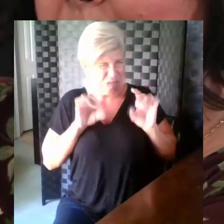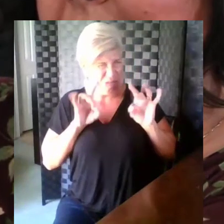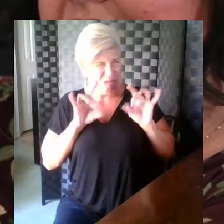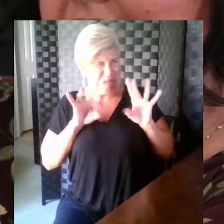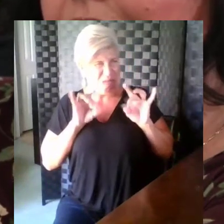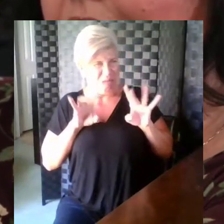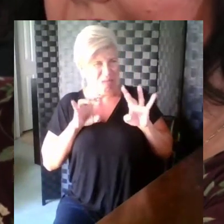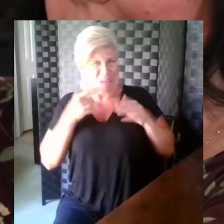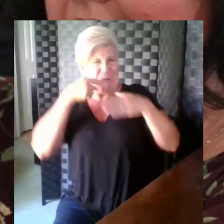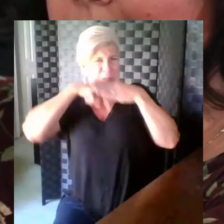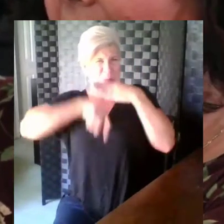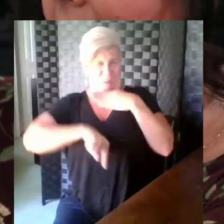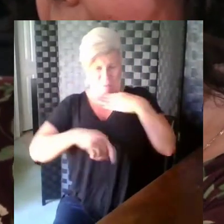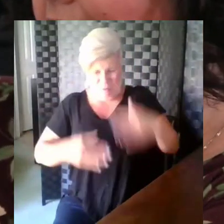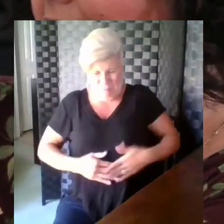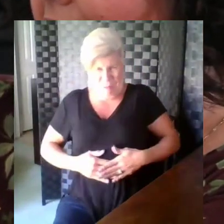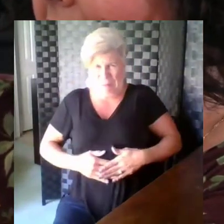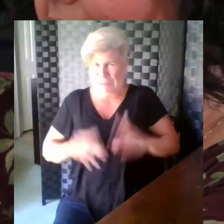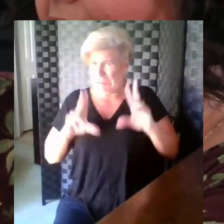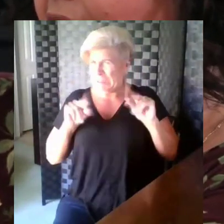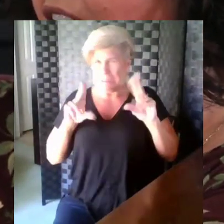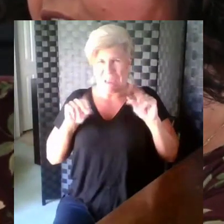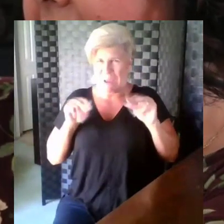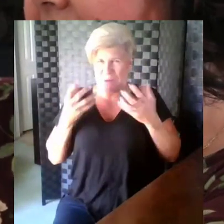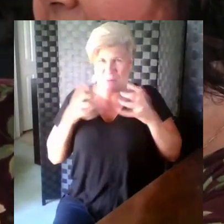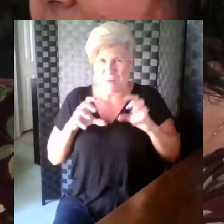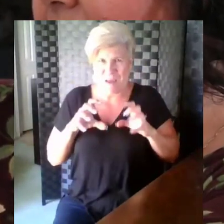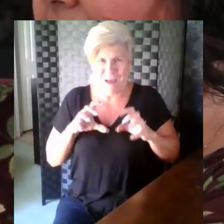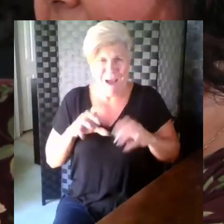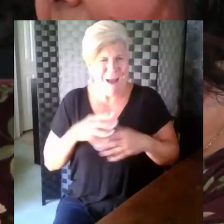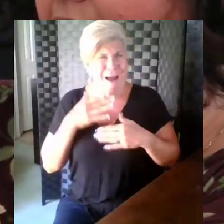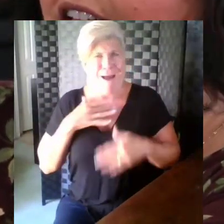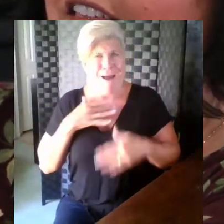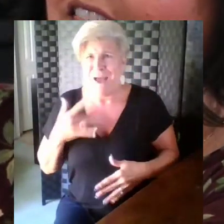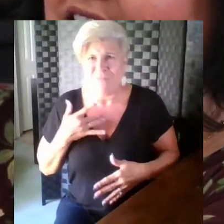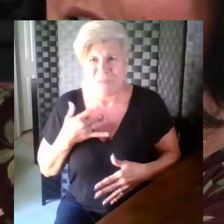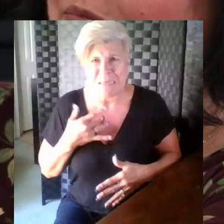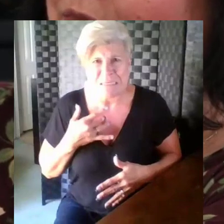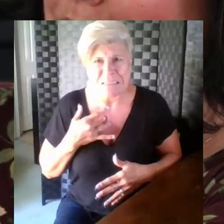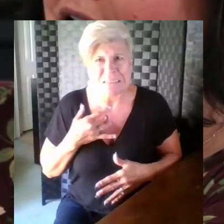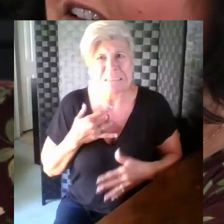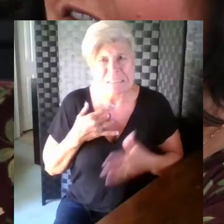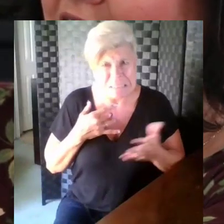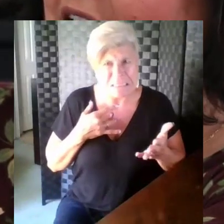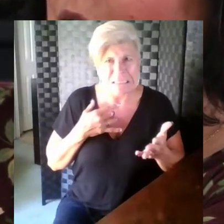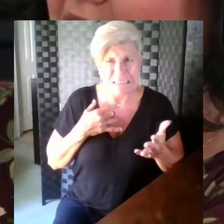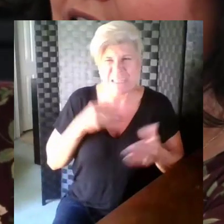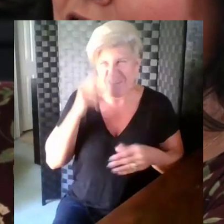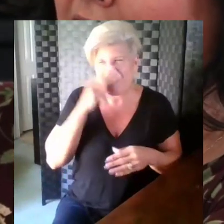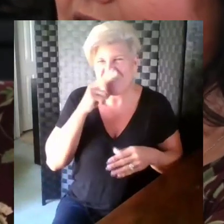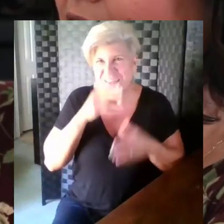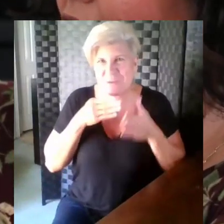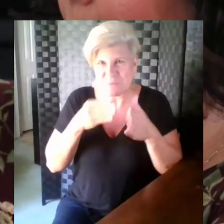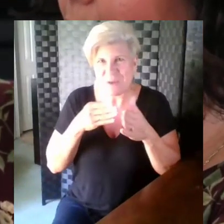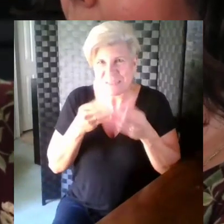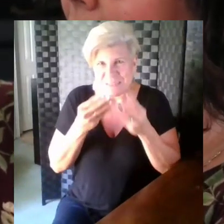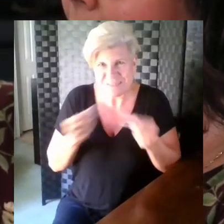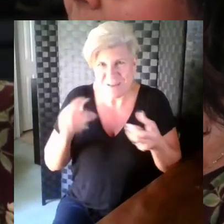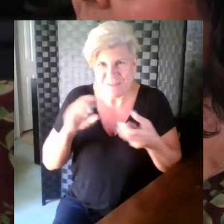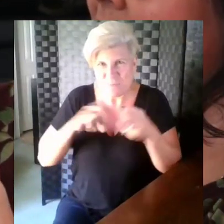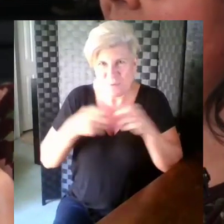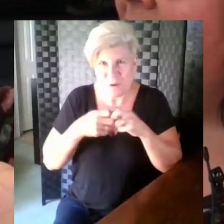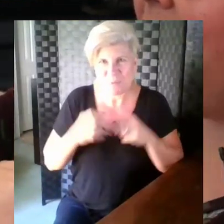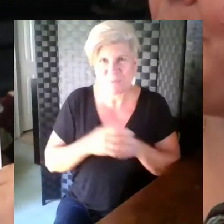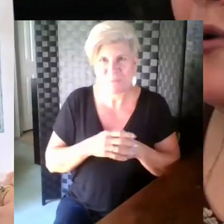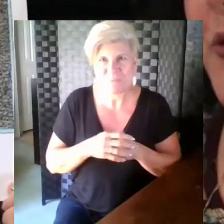not want those things living in my belly. And it also makes me feel that this is a pretty funny way to try to solve the